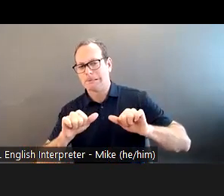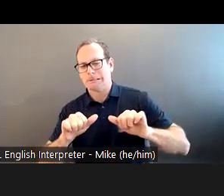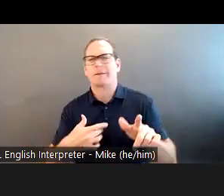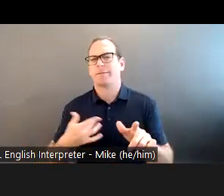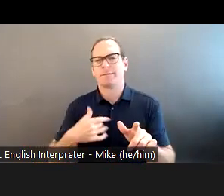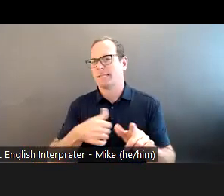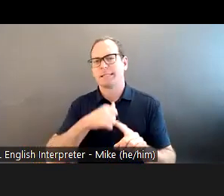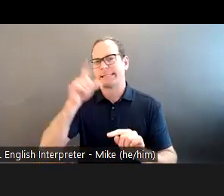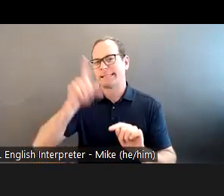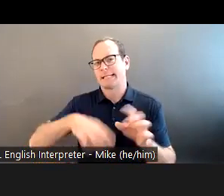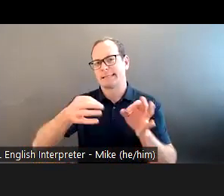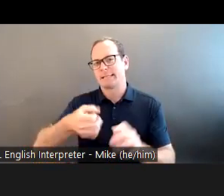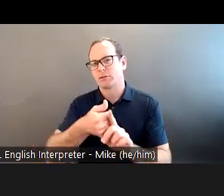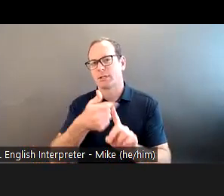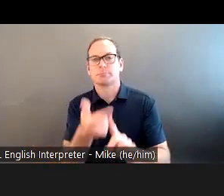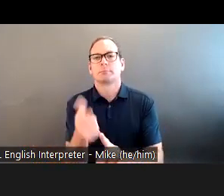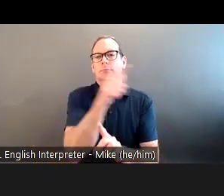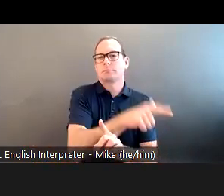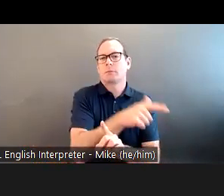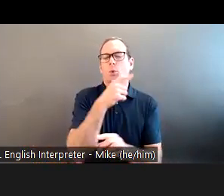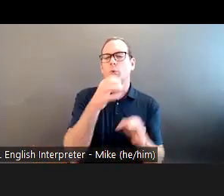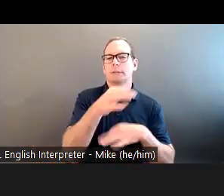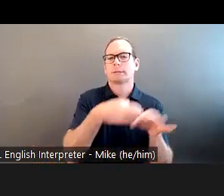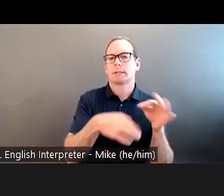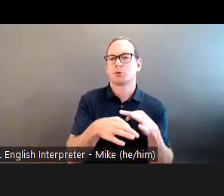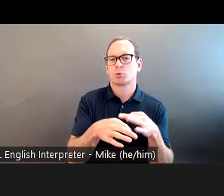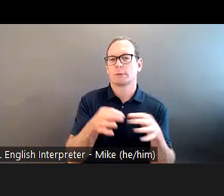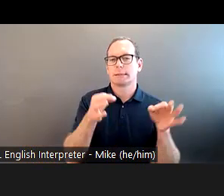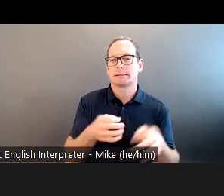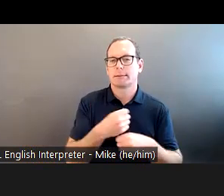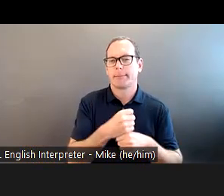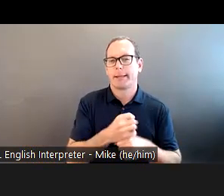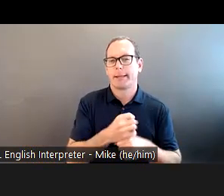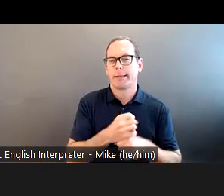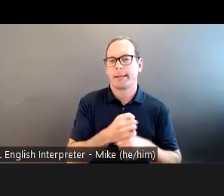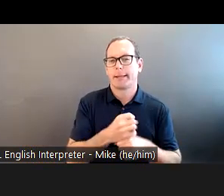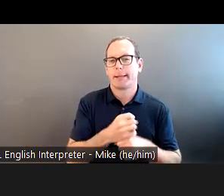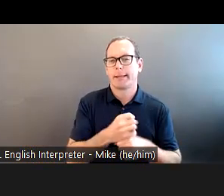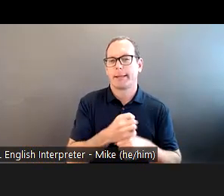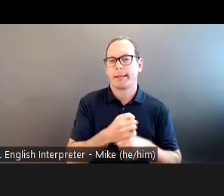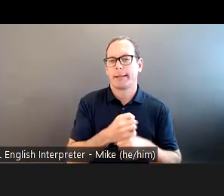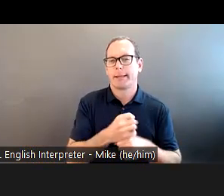the highest ranked decision maker, whether that's the power of attorney or the family member,